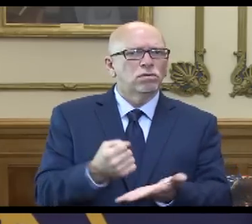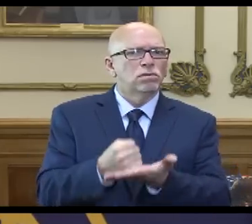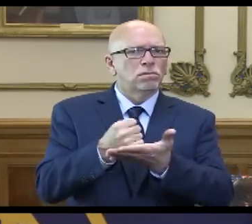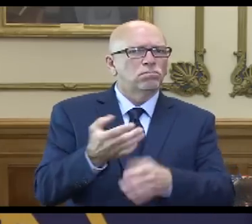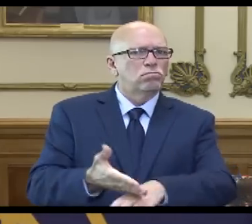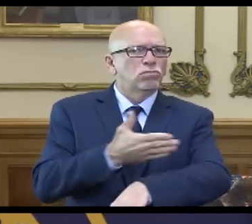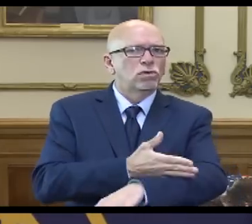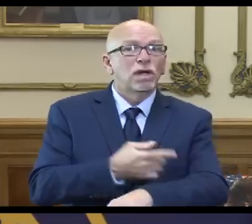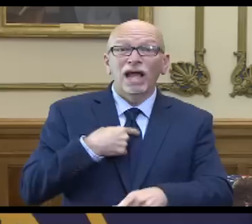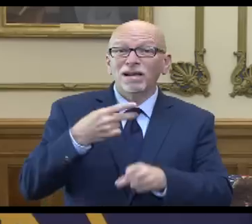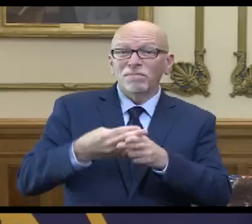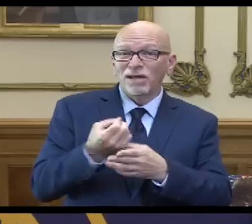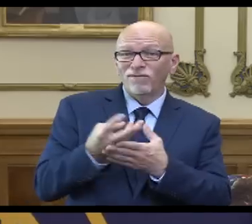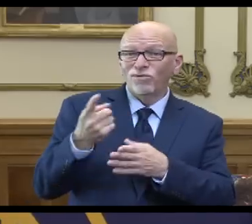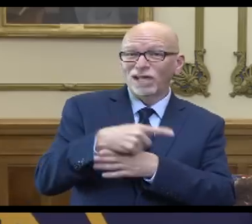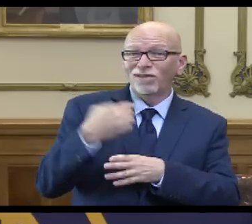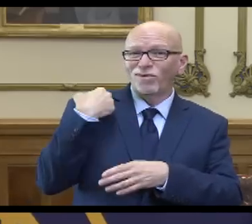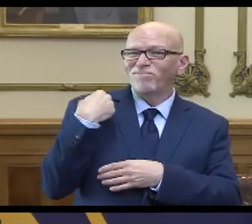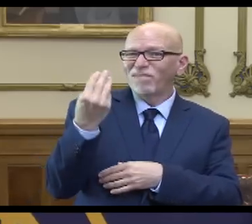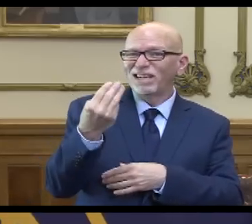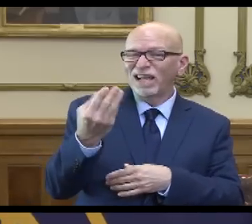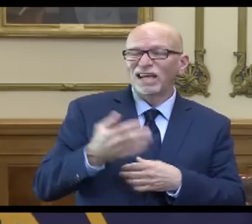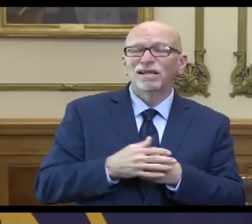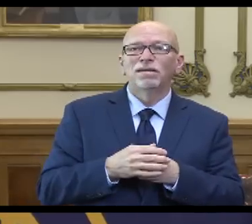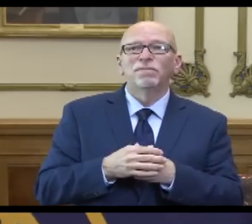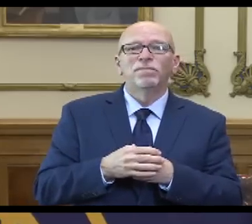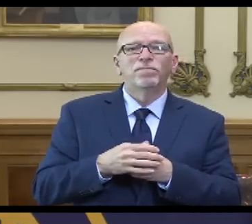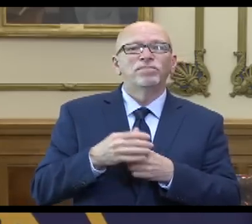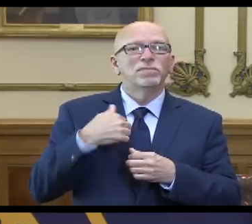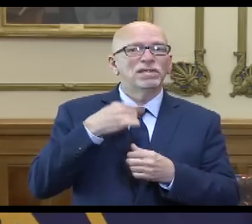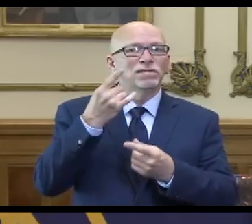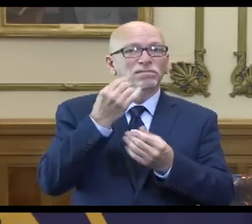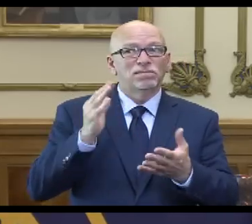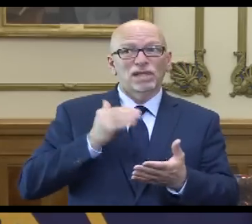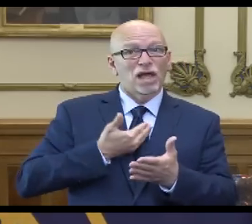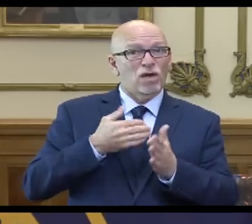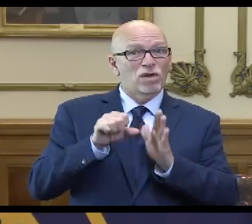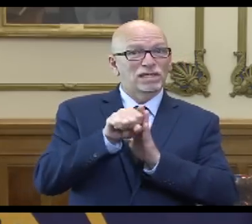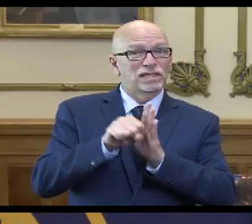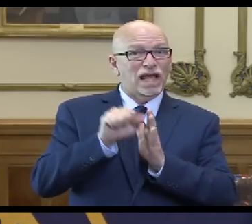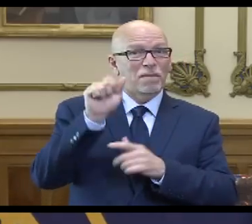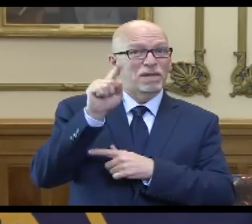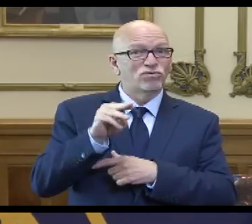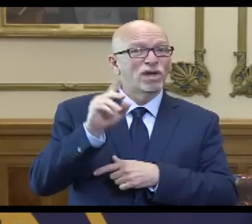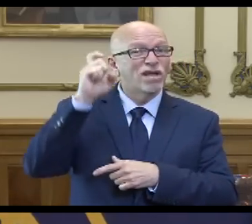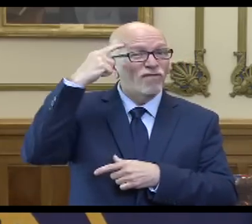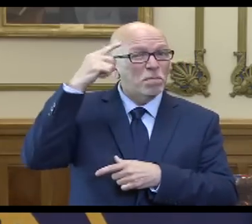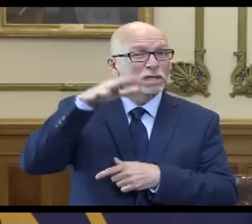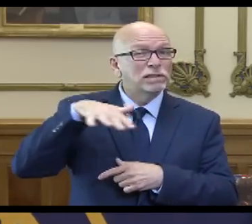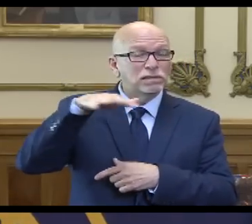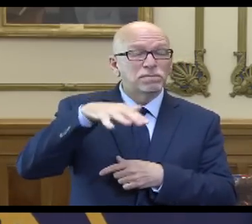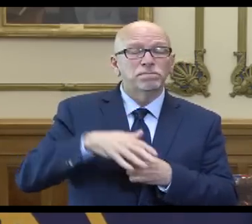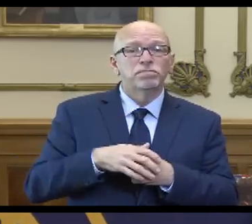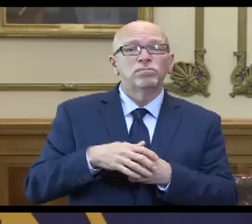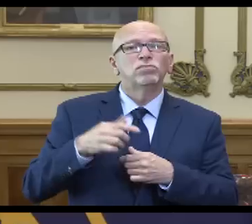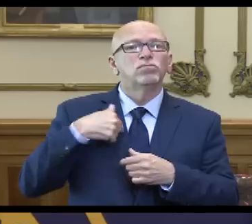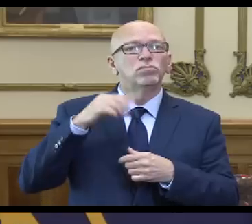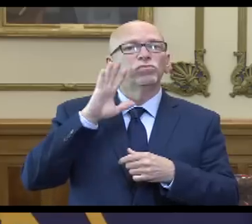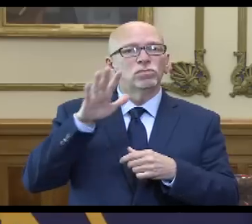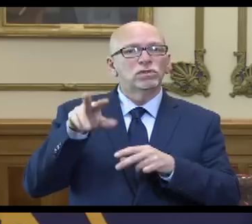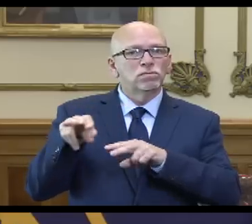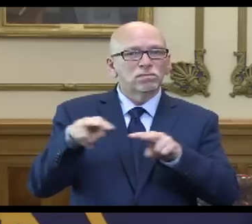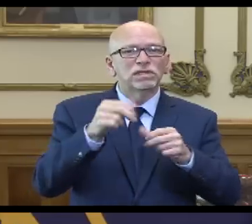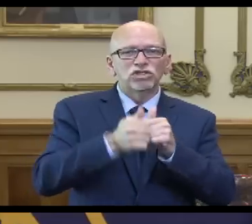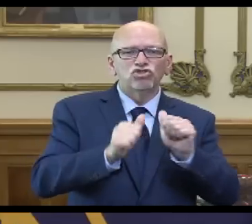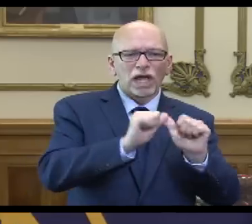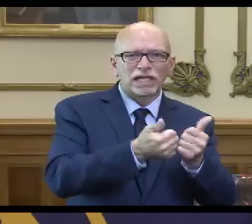few days ago, Monday, that our state administration, our state government, was going to be looking out agency by